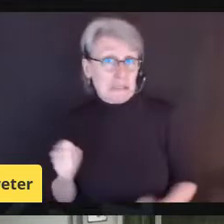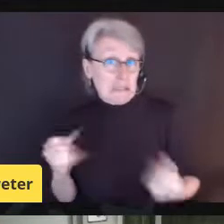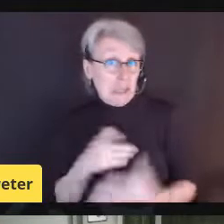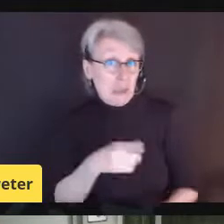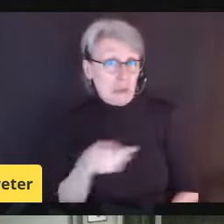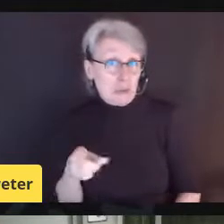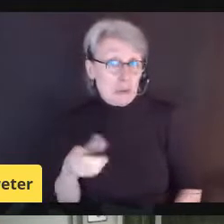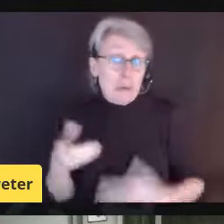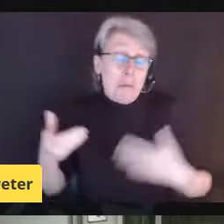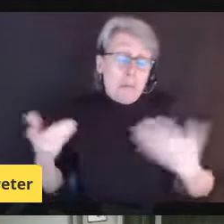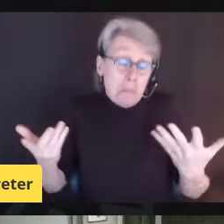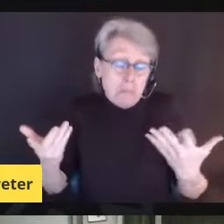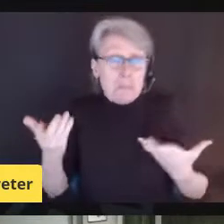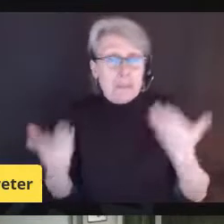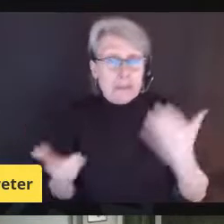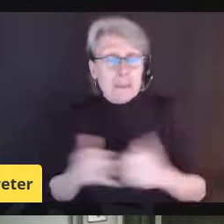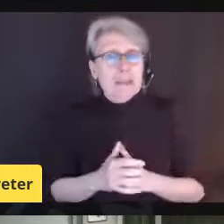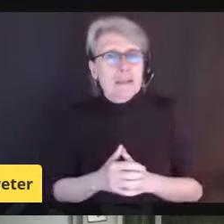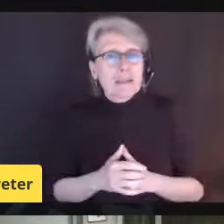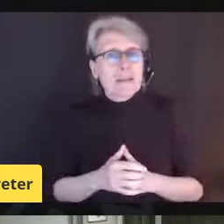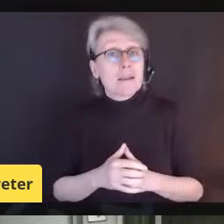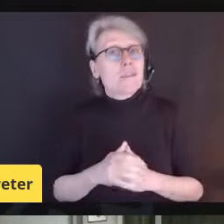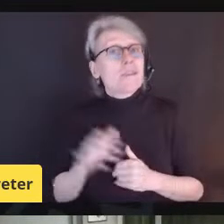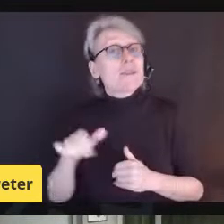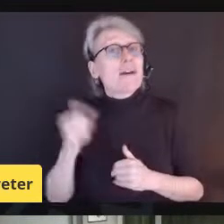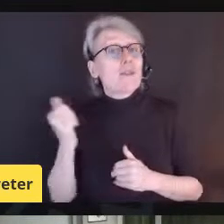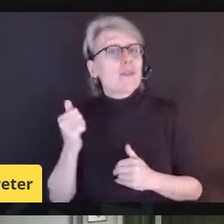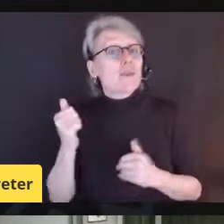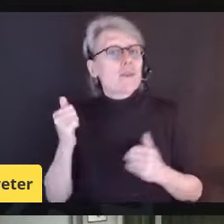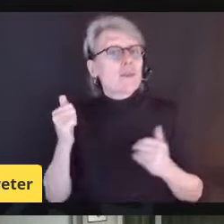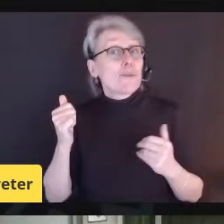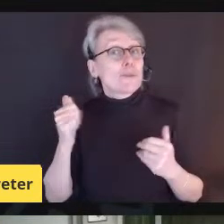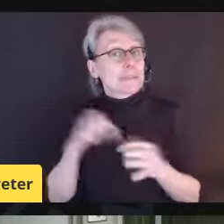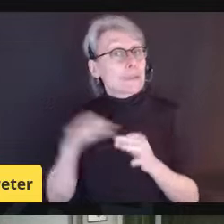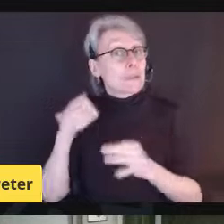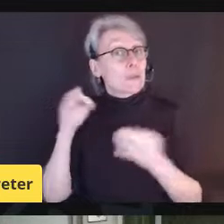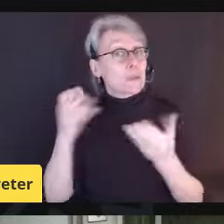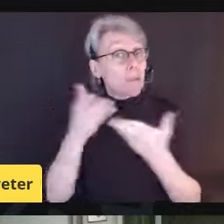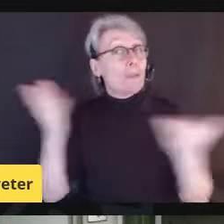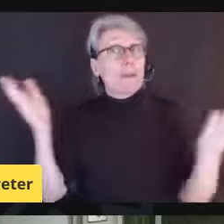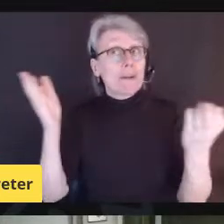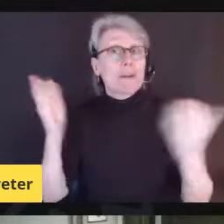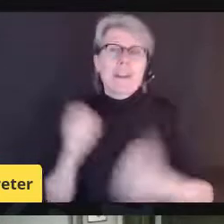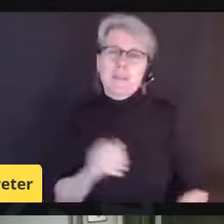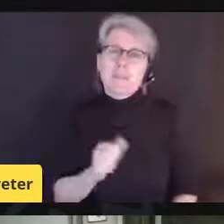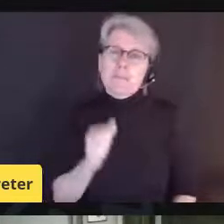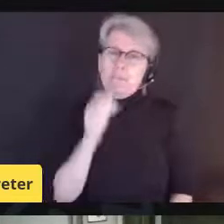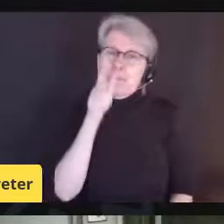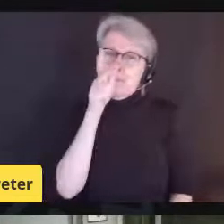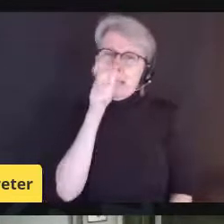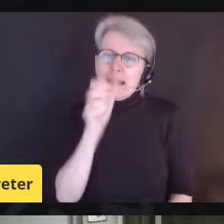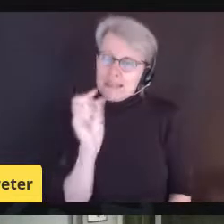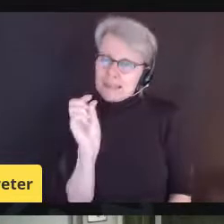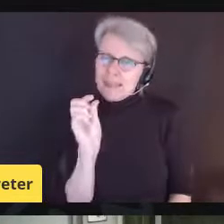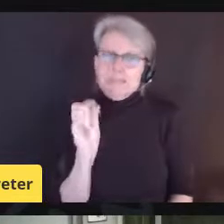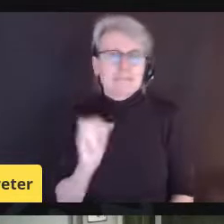but yeah, there's other things out there, but maggots top the chart.